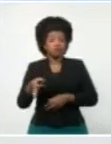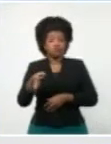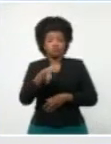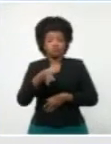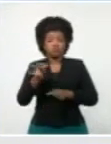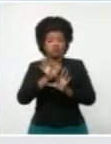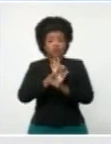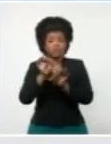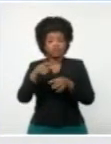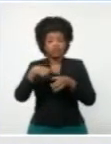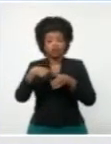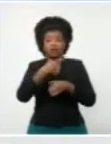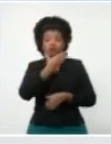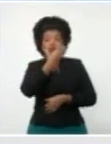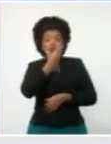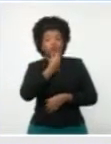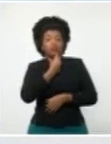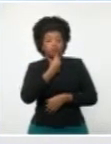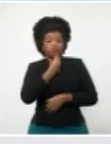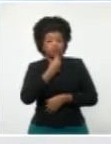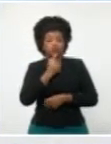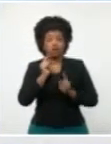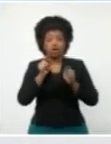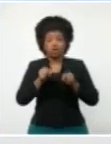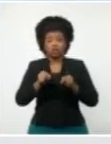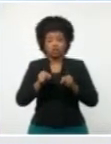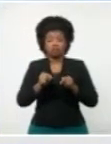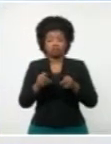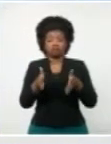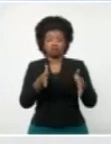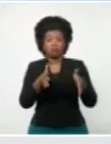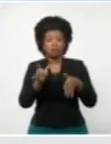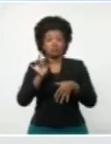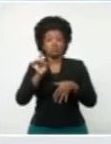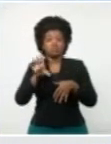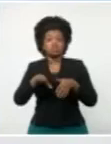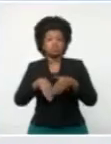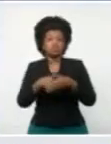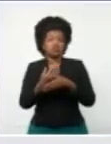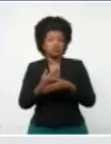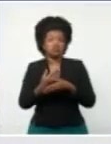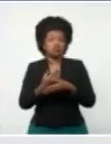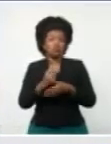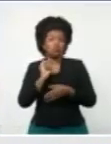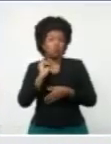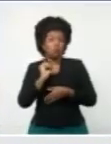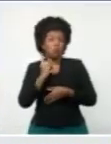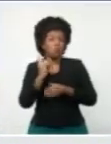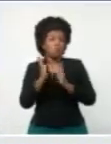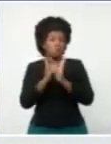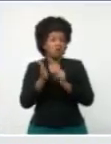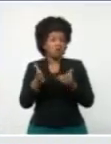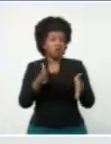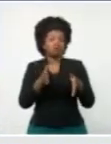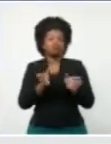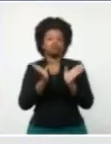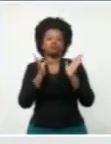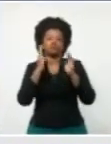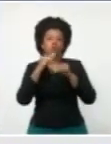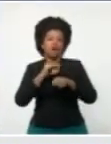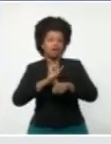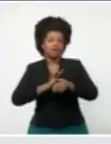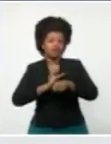our hospitals as active cases. And also as a result of the efforts by